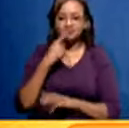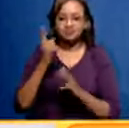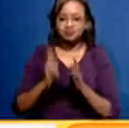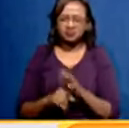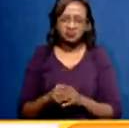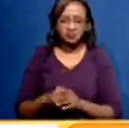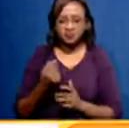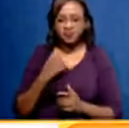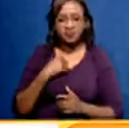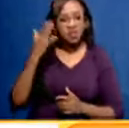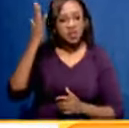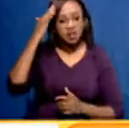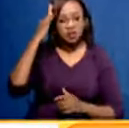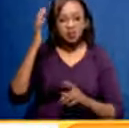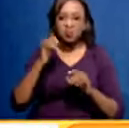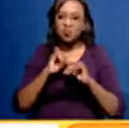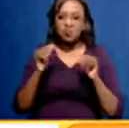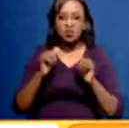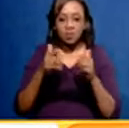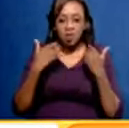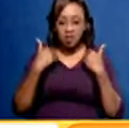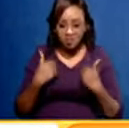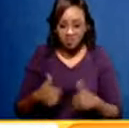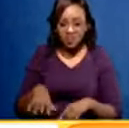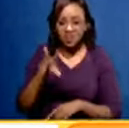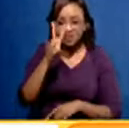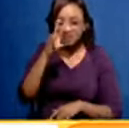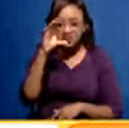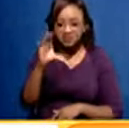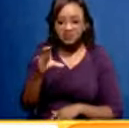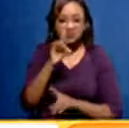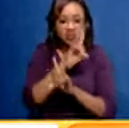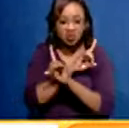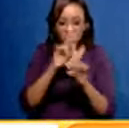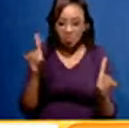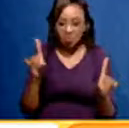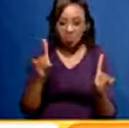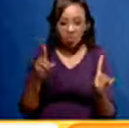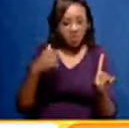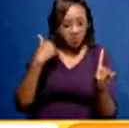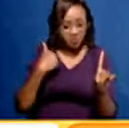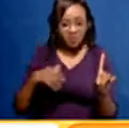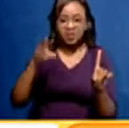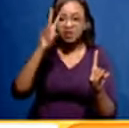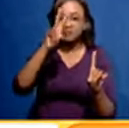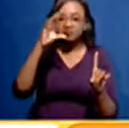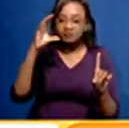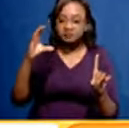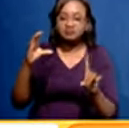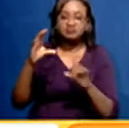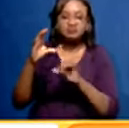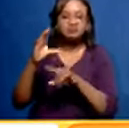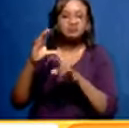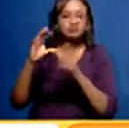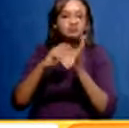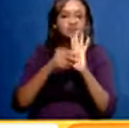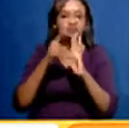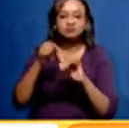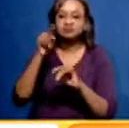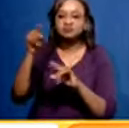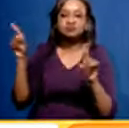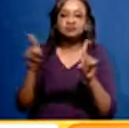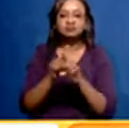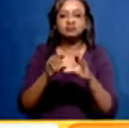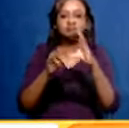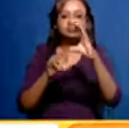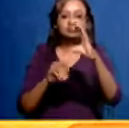not. I am not the Vice Chancellor. Because what is a Vice Chancellor? The Vice Chancellor, in essence, is the CEO